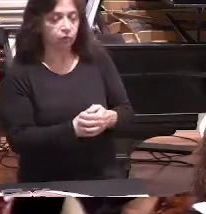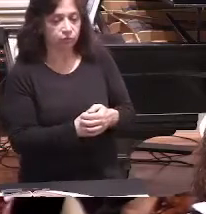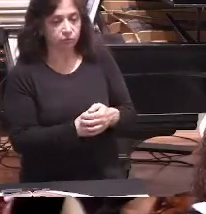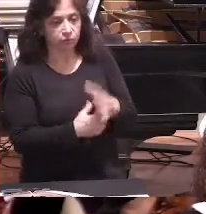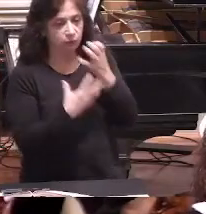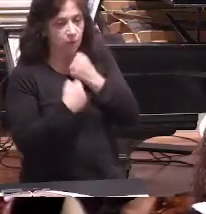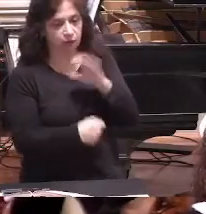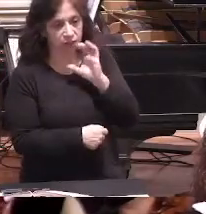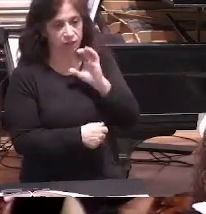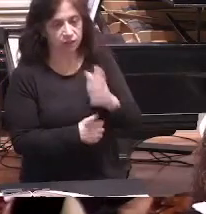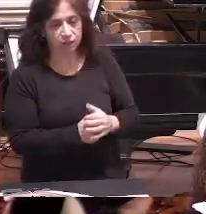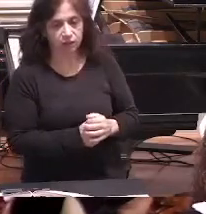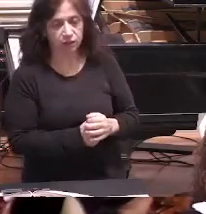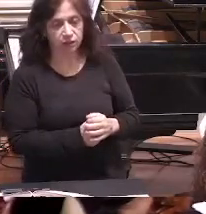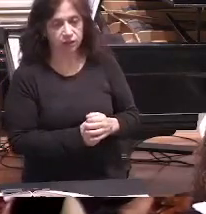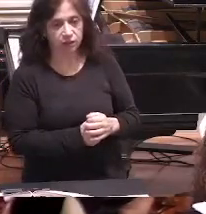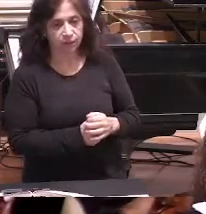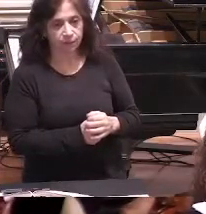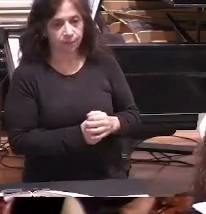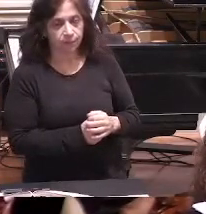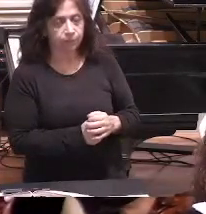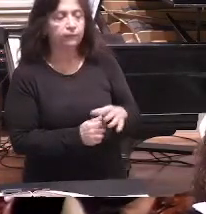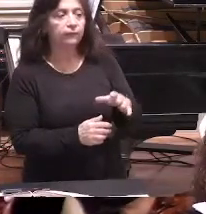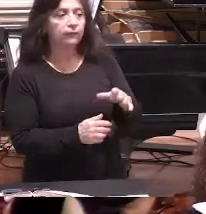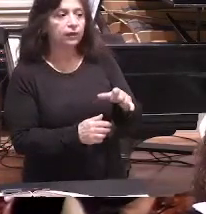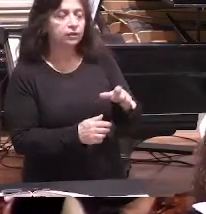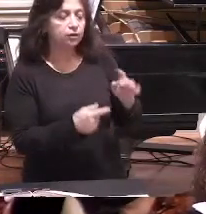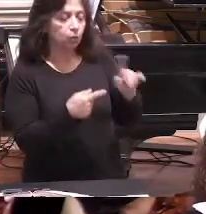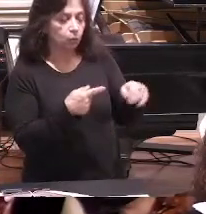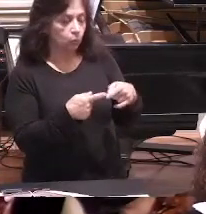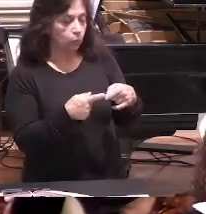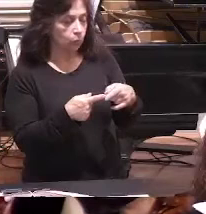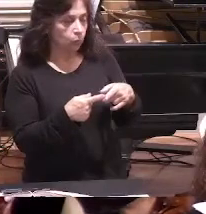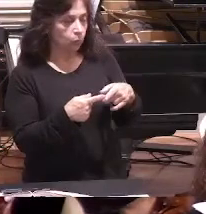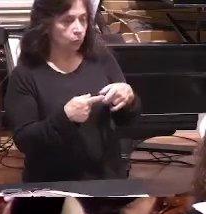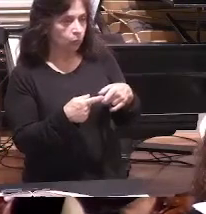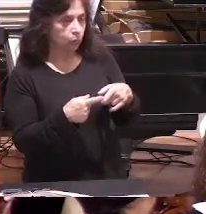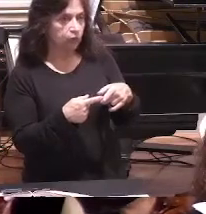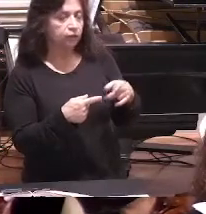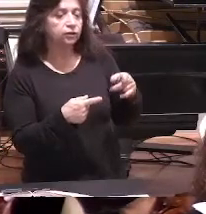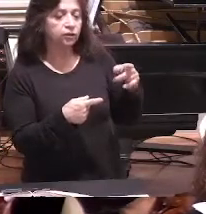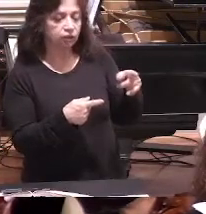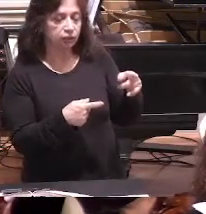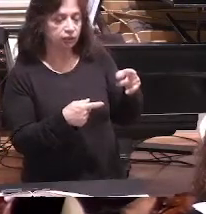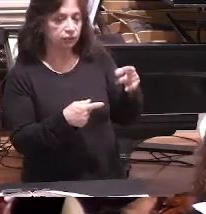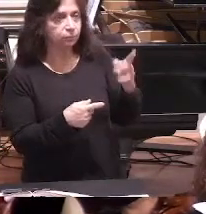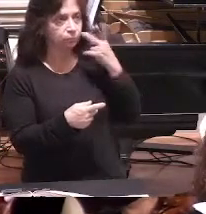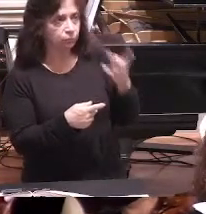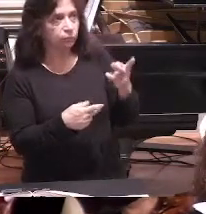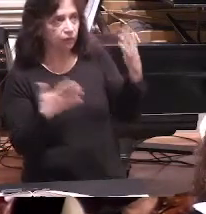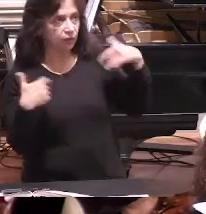cousin. You see, after receiving the angel's